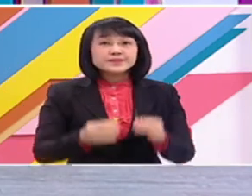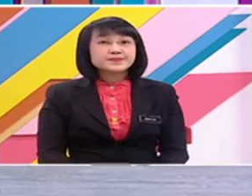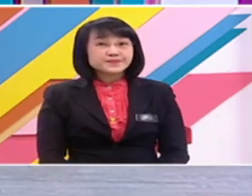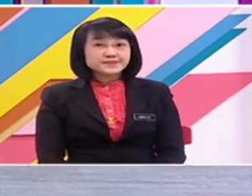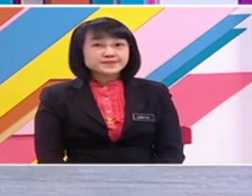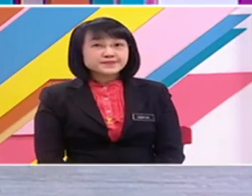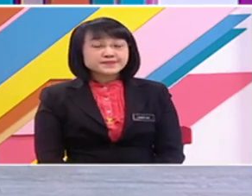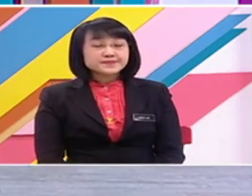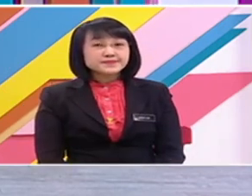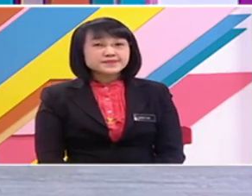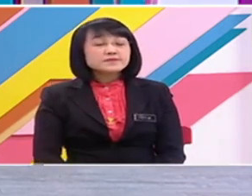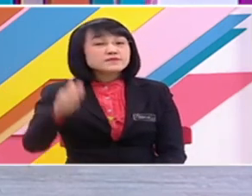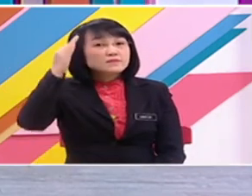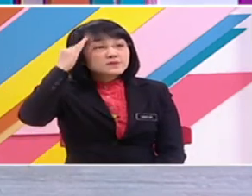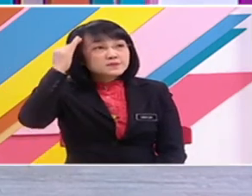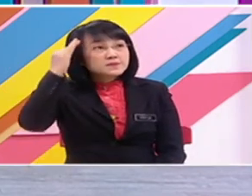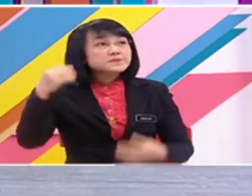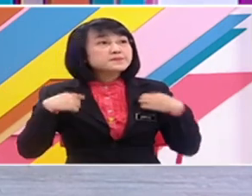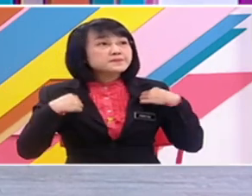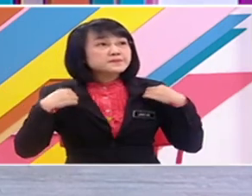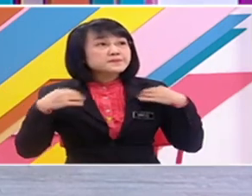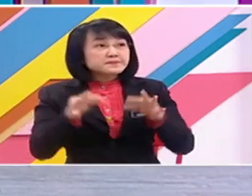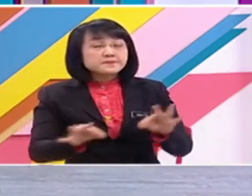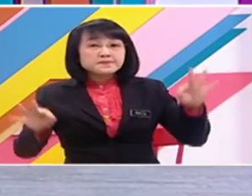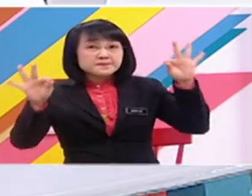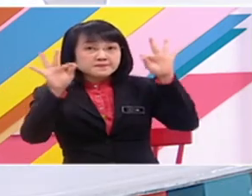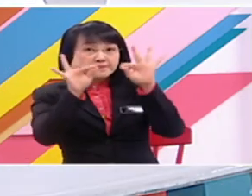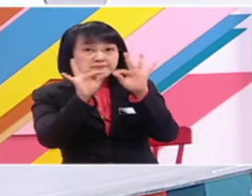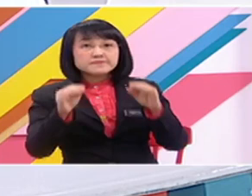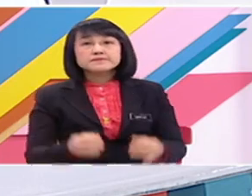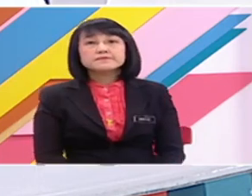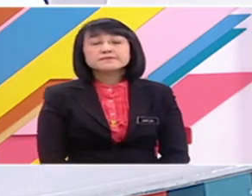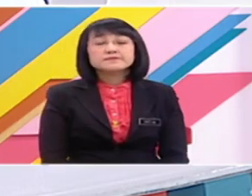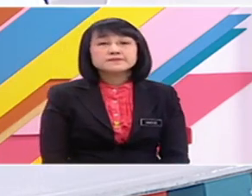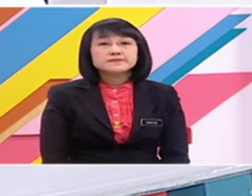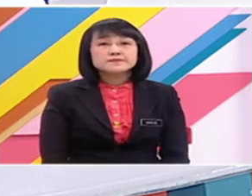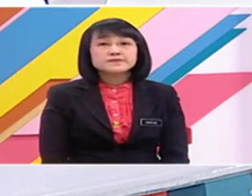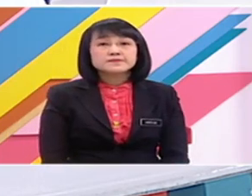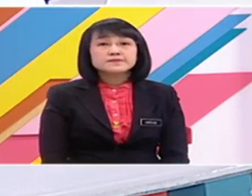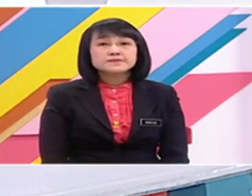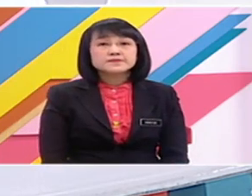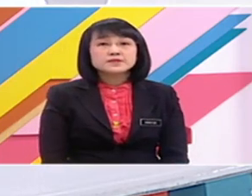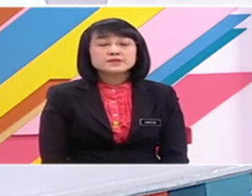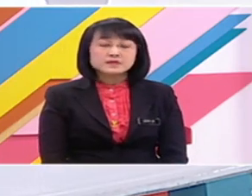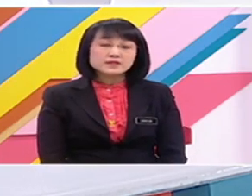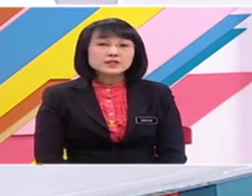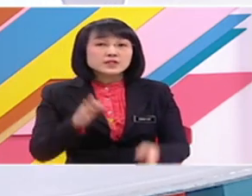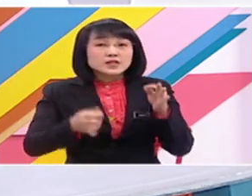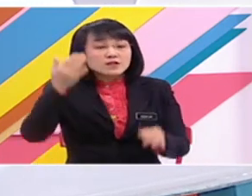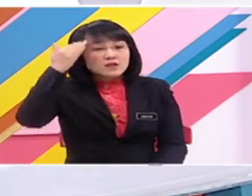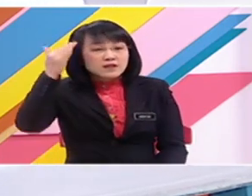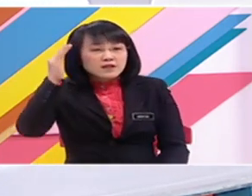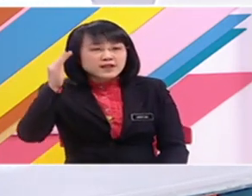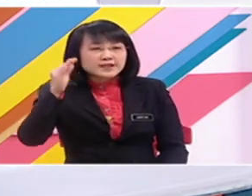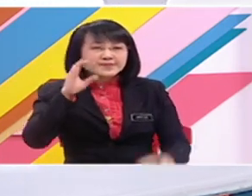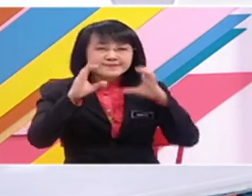to know the clothes is important. Mm-hmm. If not, they will be saying the wrong things, yes, right? Yes, the wrong. Sometimes,